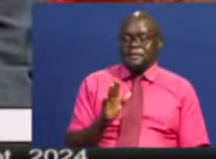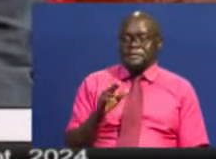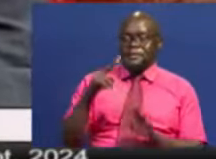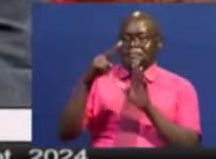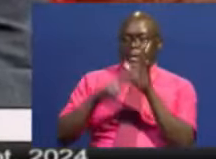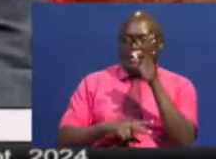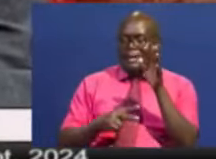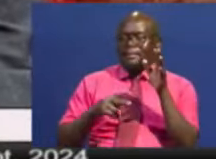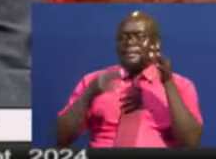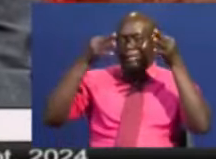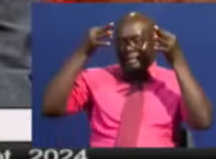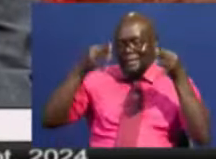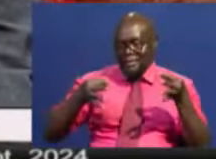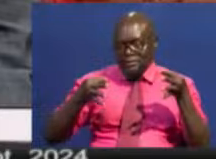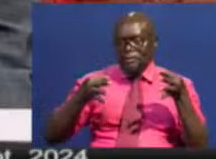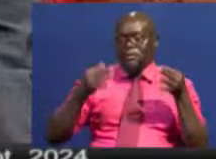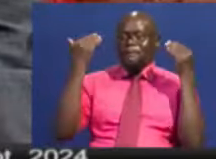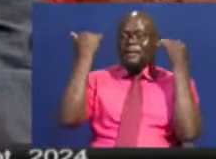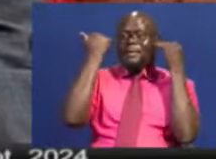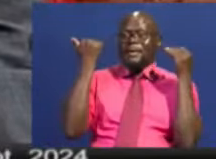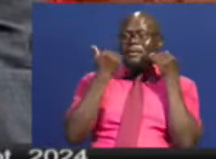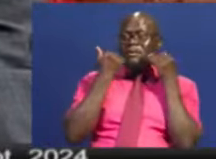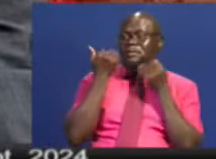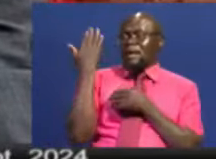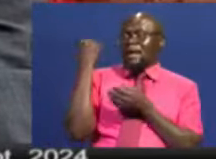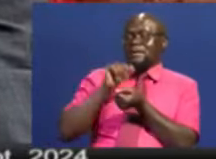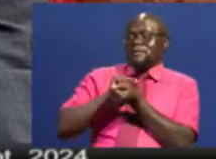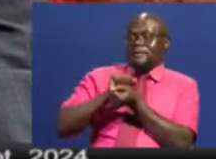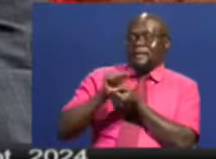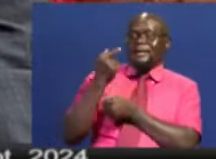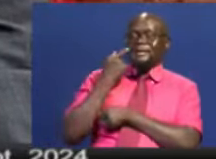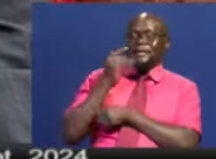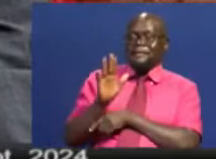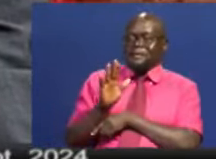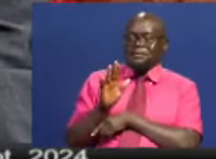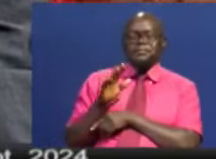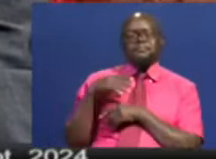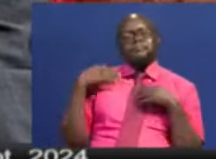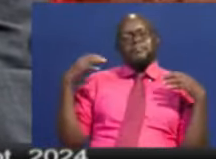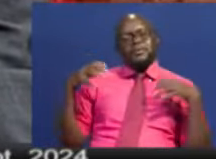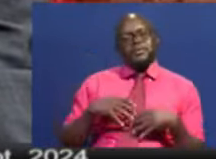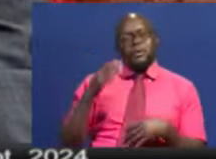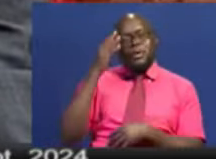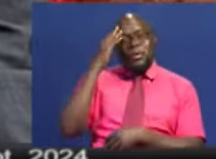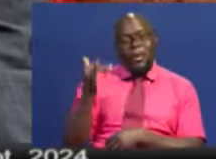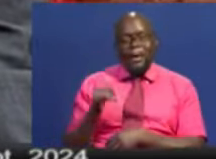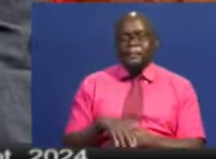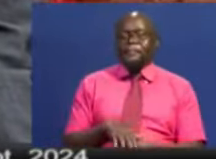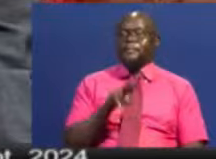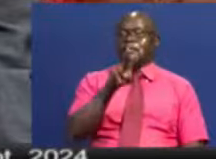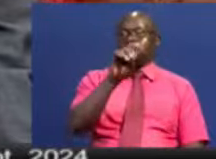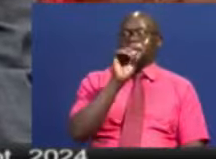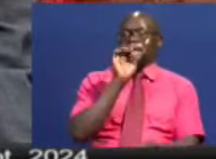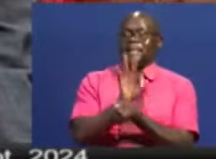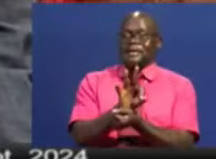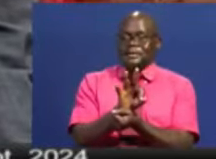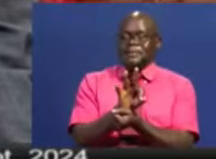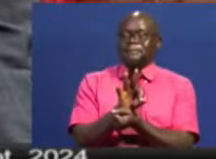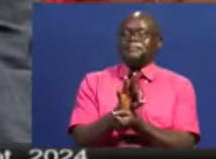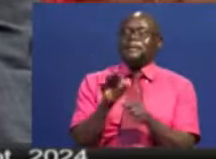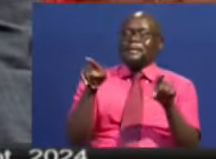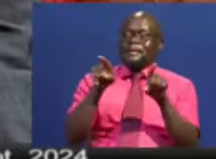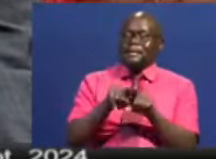when I read the judgment of Mr. Speaker of the court, I was shocked, Mr. Speaker, because in 2013,